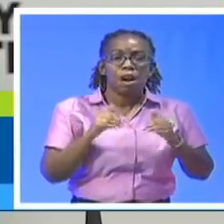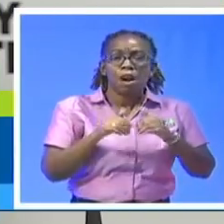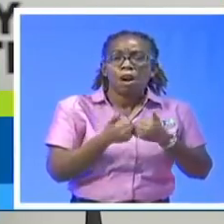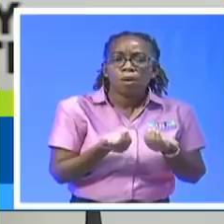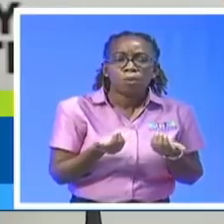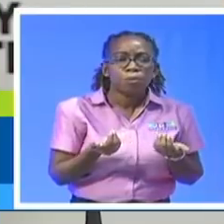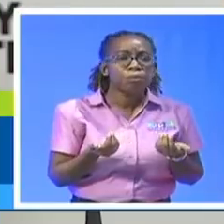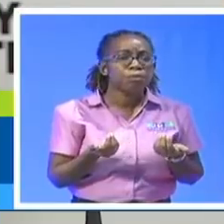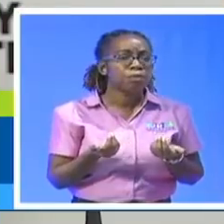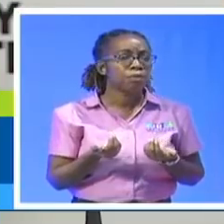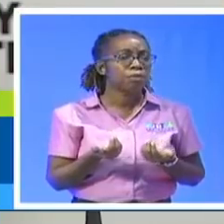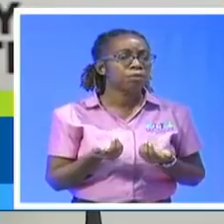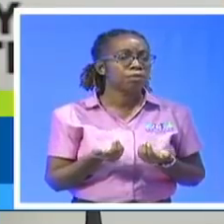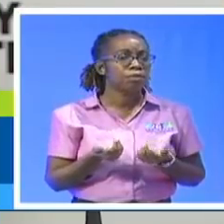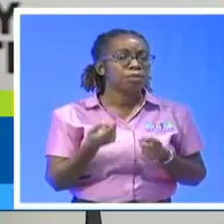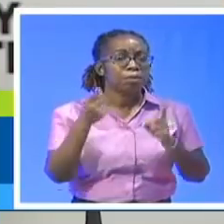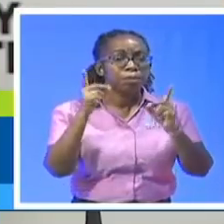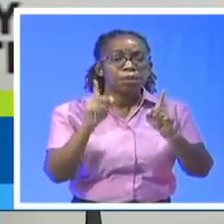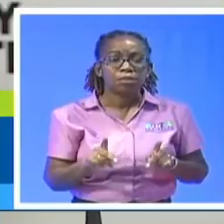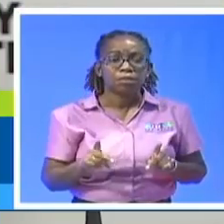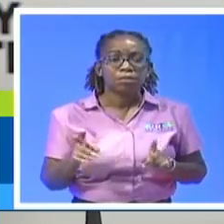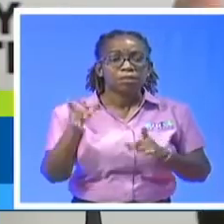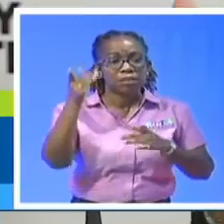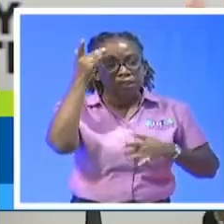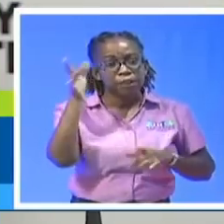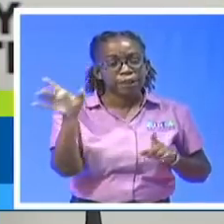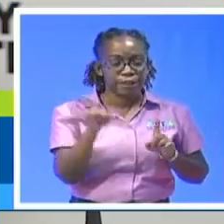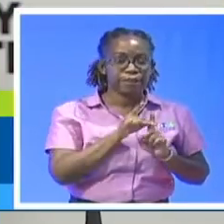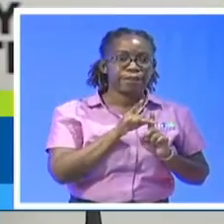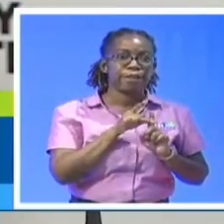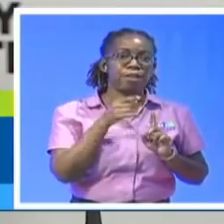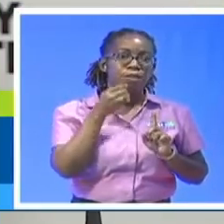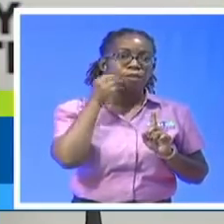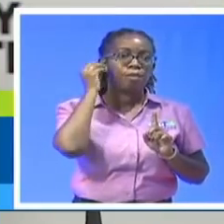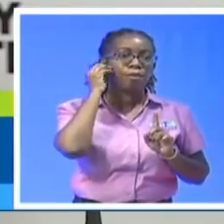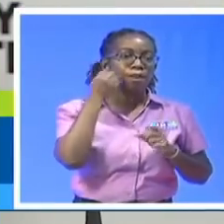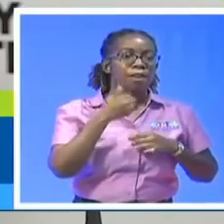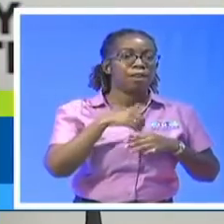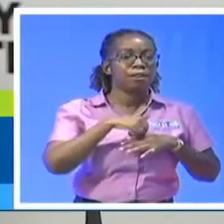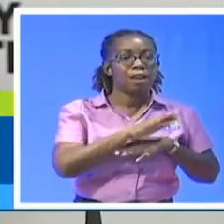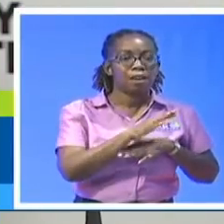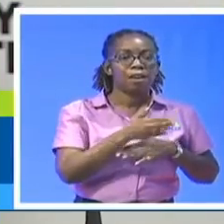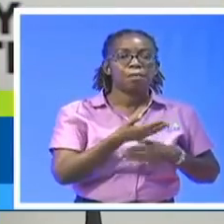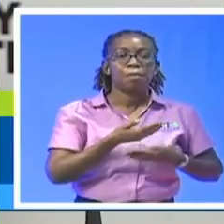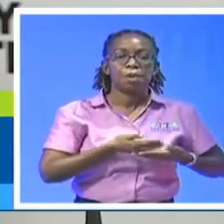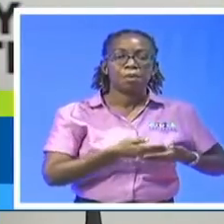home and meeting them and sending them into the hospital.